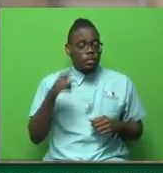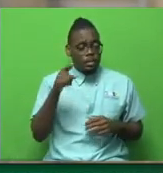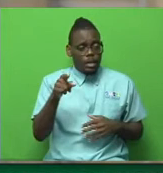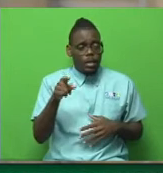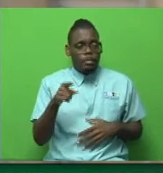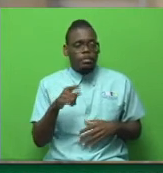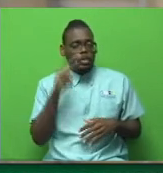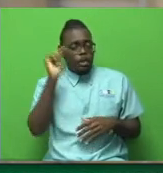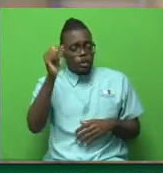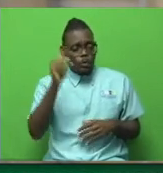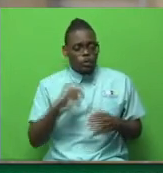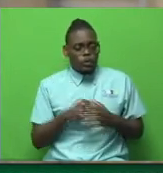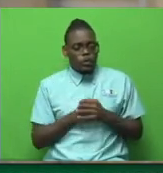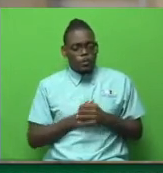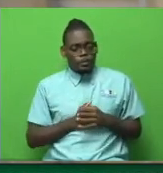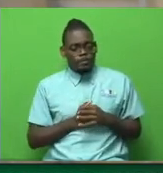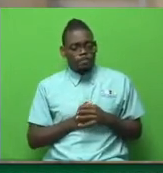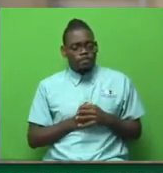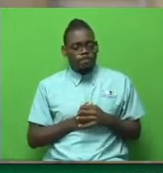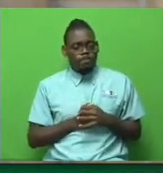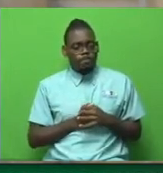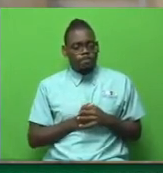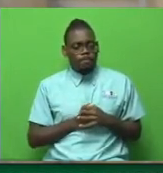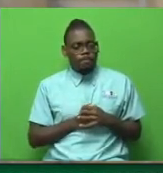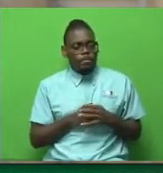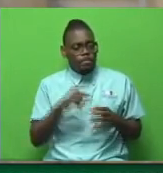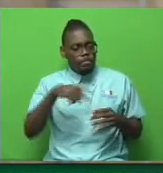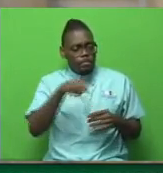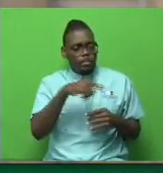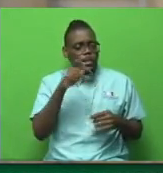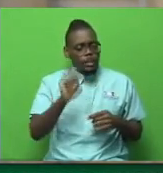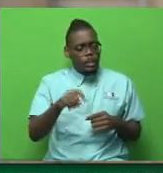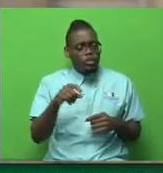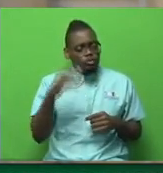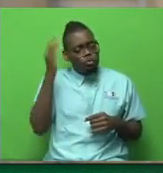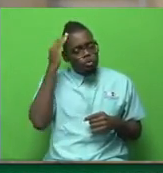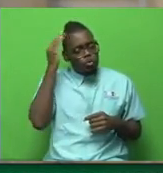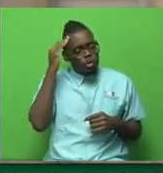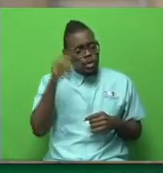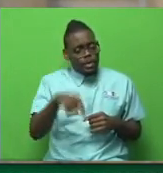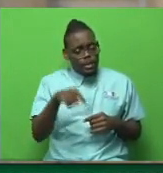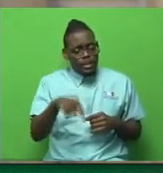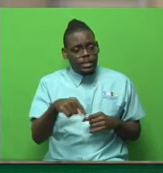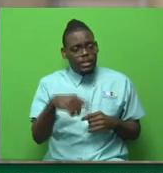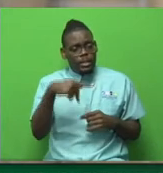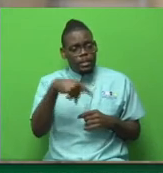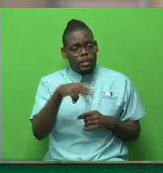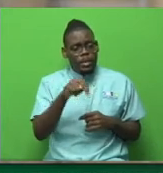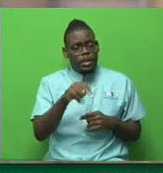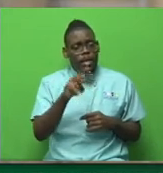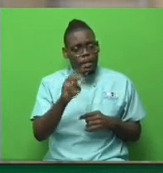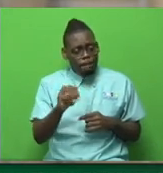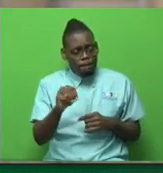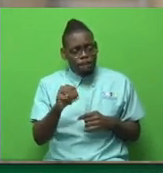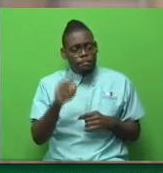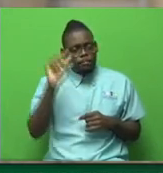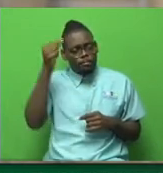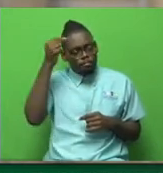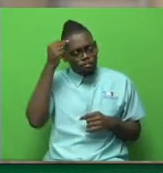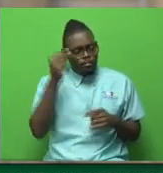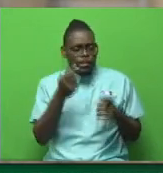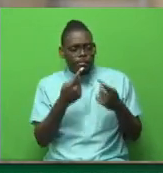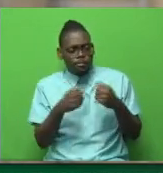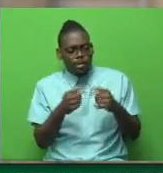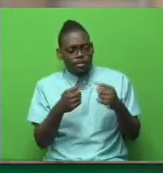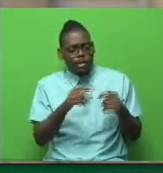the population should take note that is this pnm government that has tried or attempted on several occasions to Grant